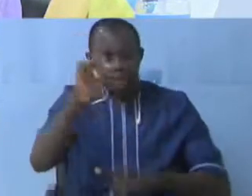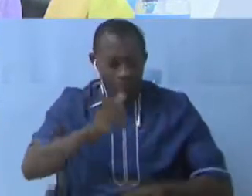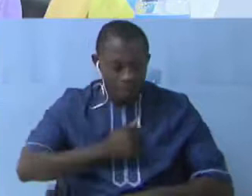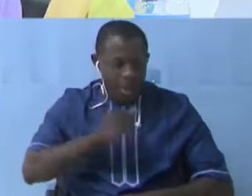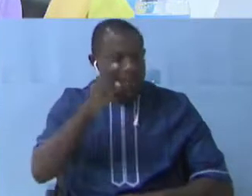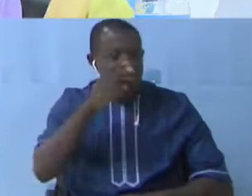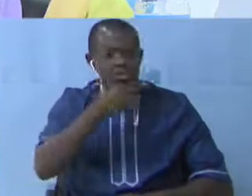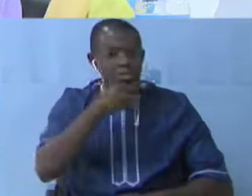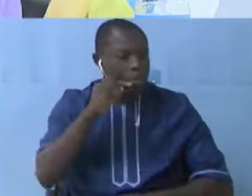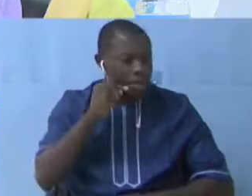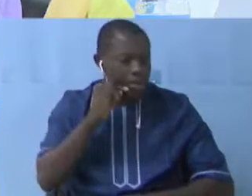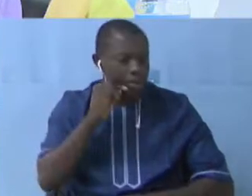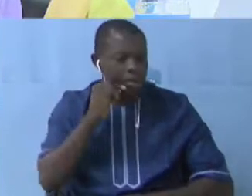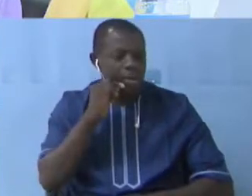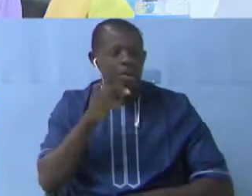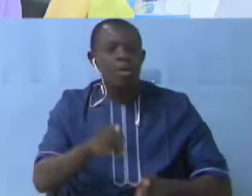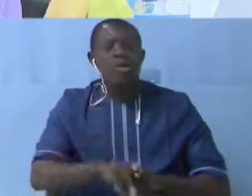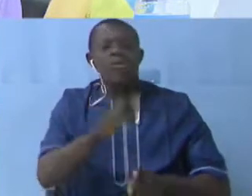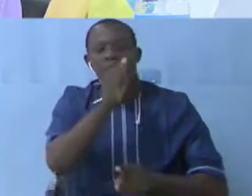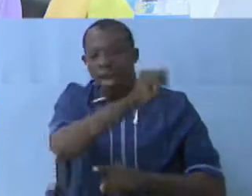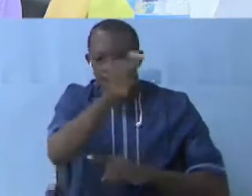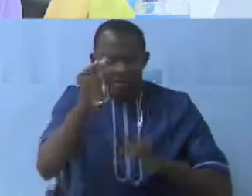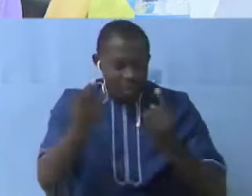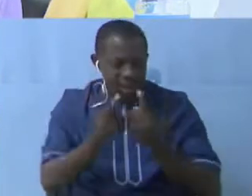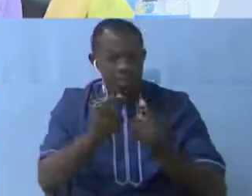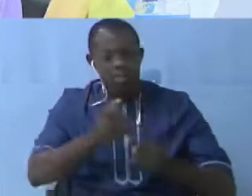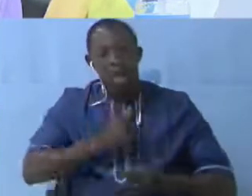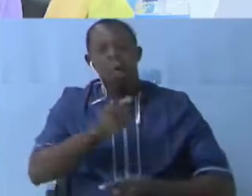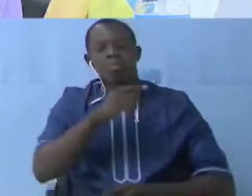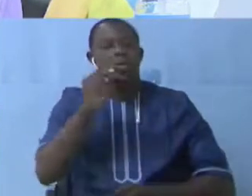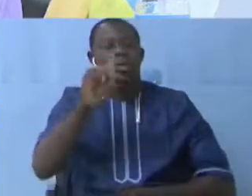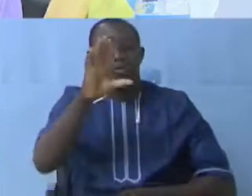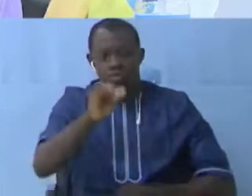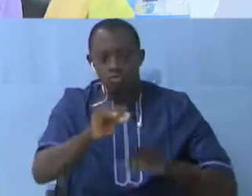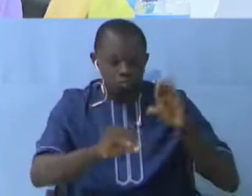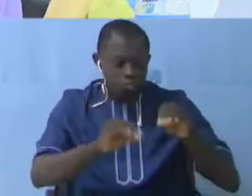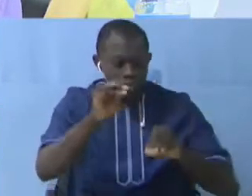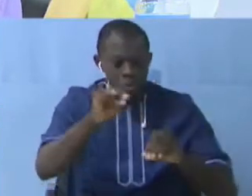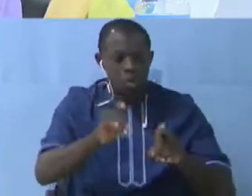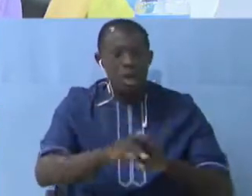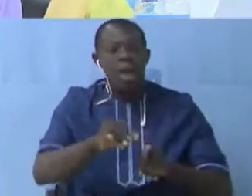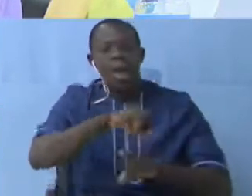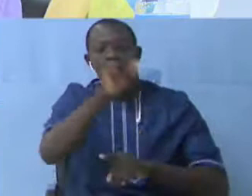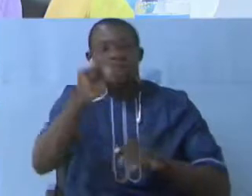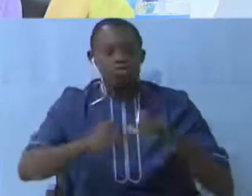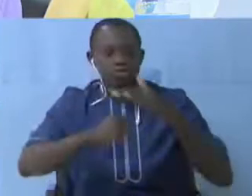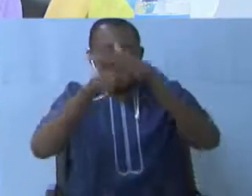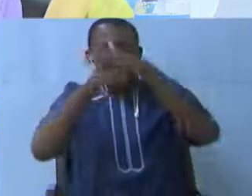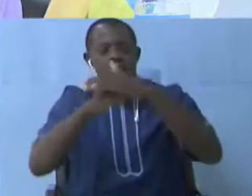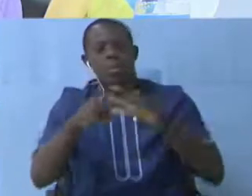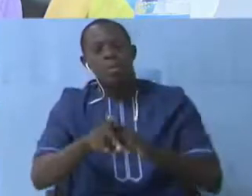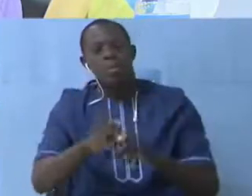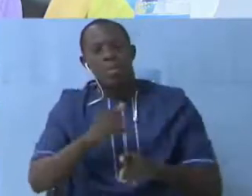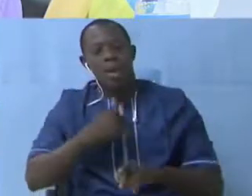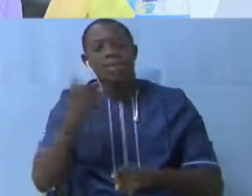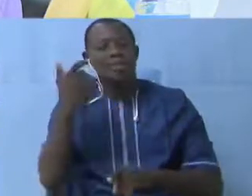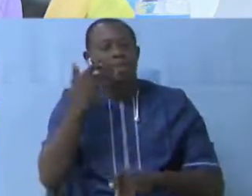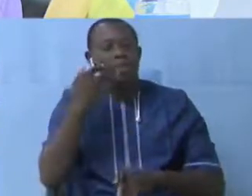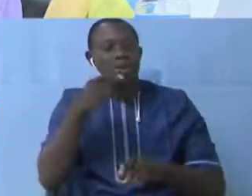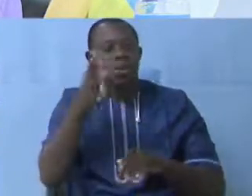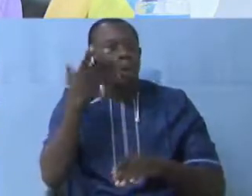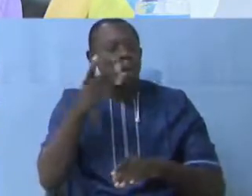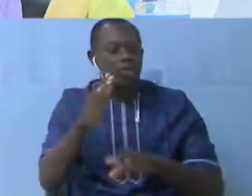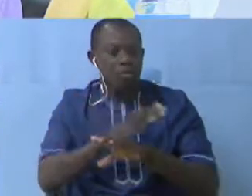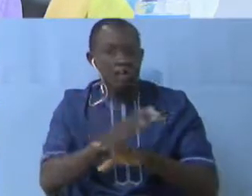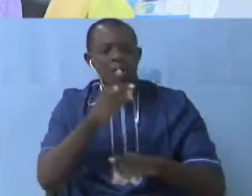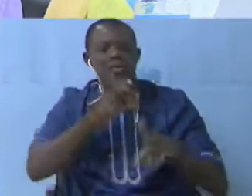Rawatina nag suma yaay. For everything that she's done and for supporting my early days in my career. ci lépp loo xam ne ni